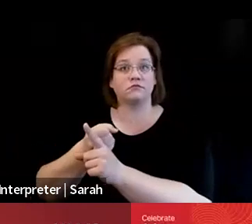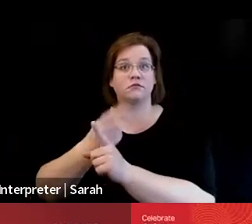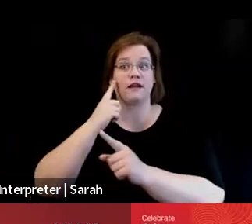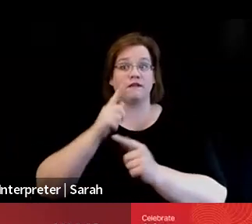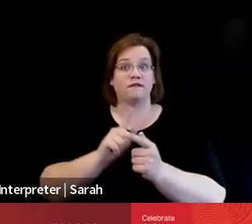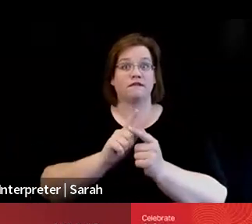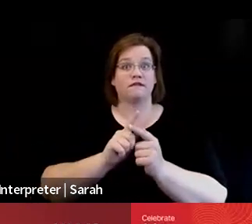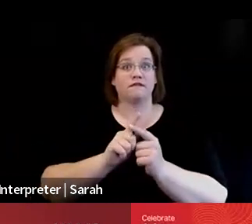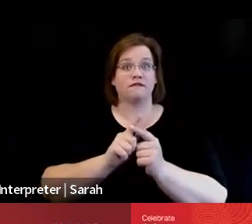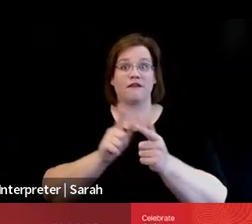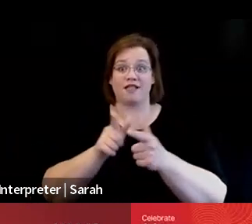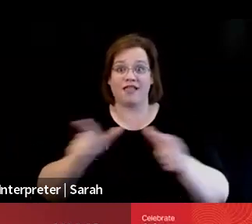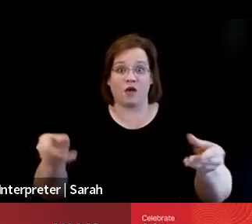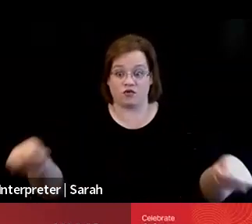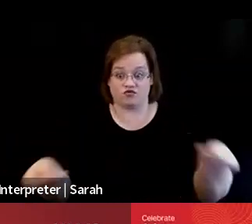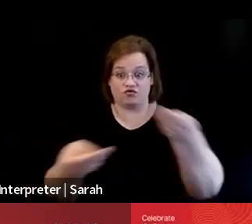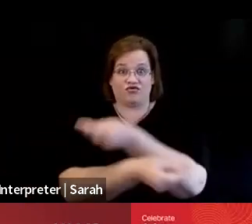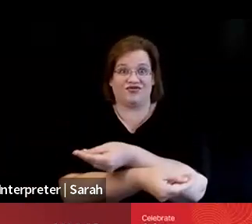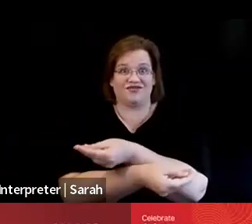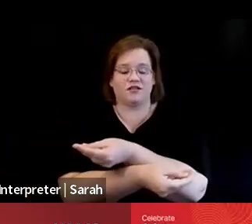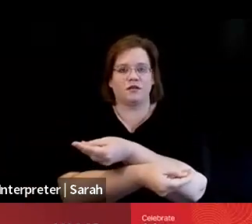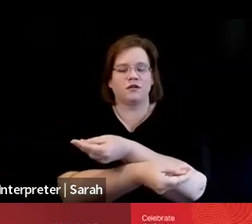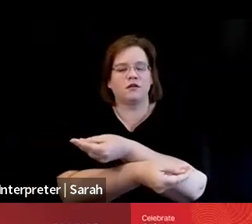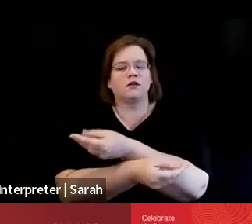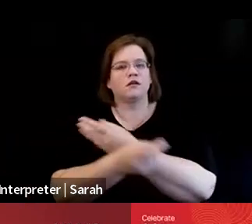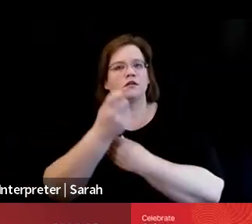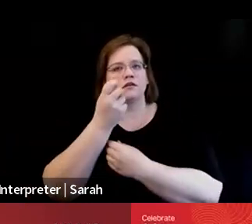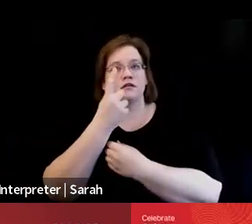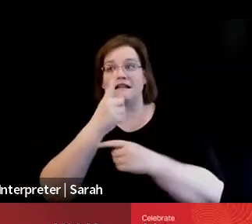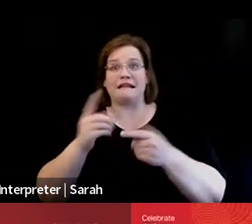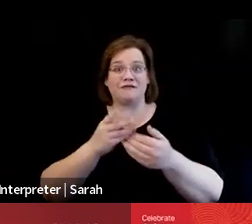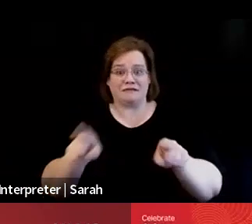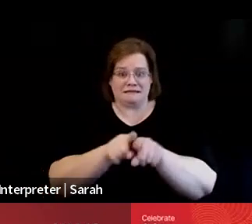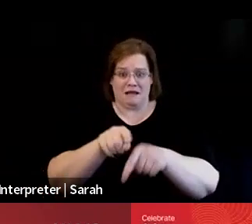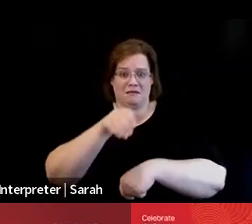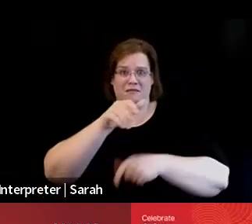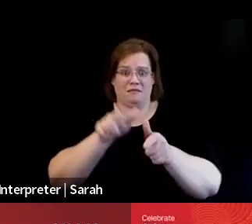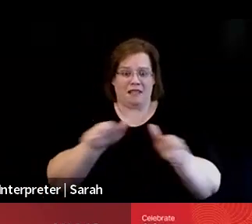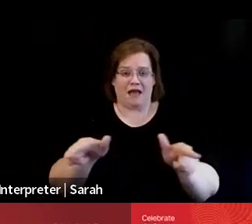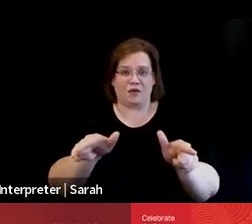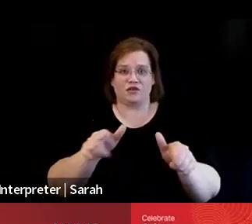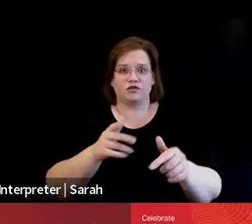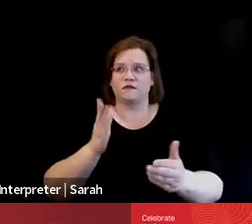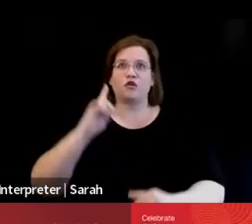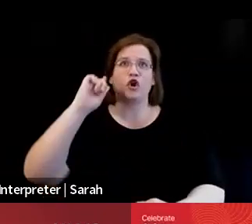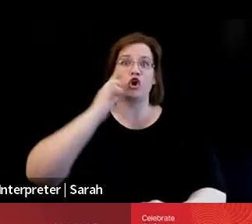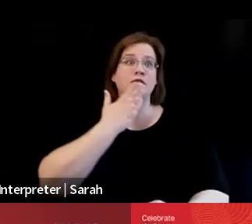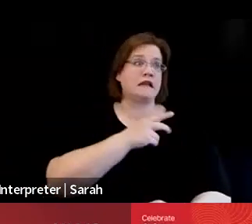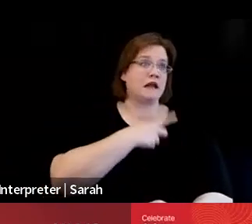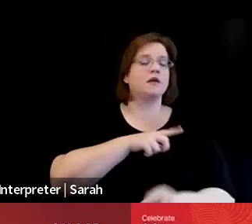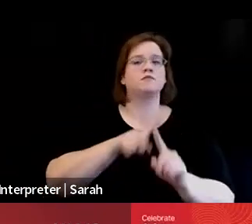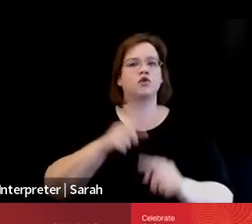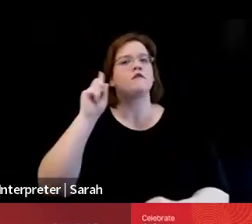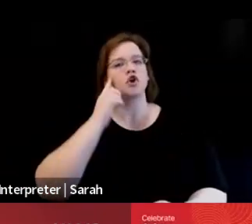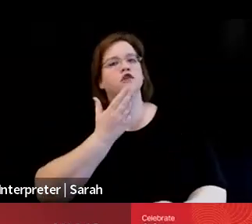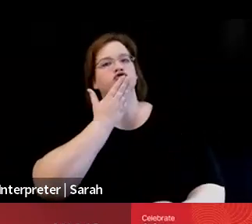languages, then even if we're not across languages, different things mean different things to different people, right? Someone may have never heard of diabetes, but they've heard of sugar. And